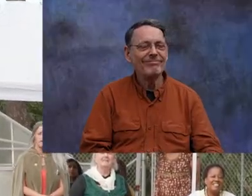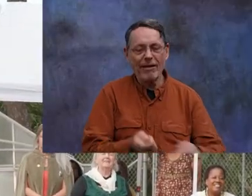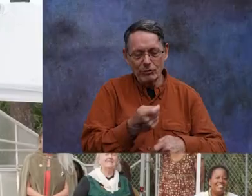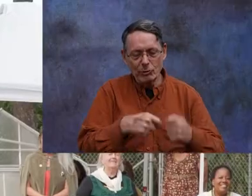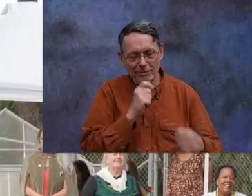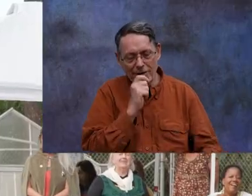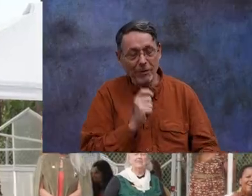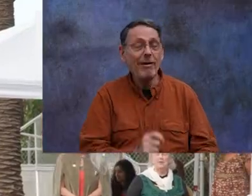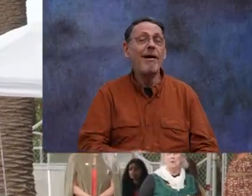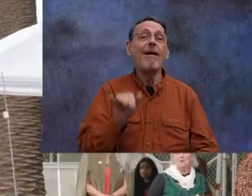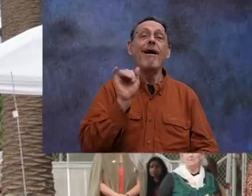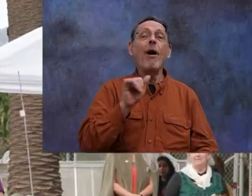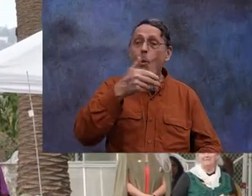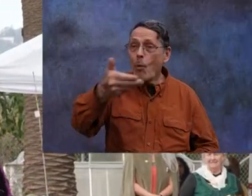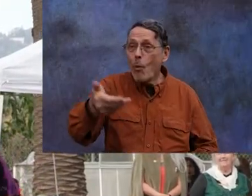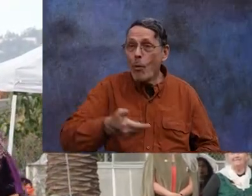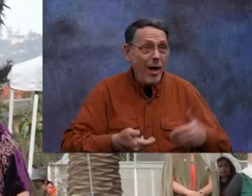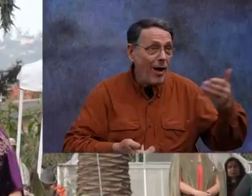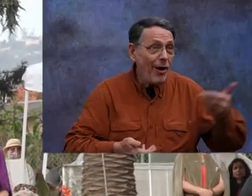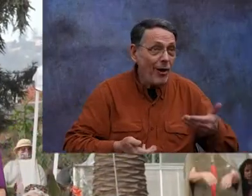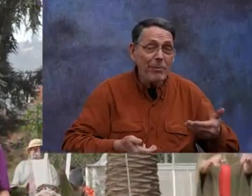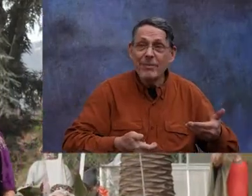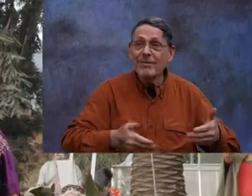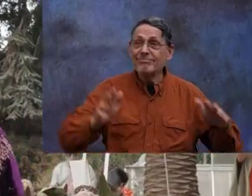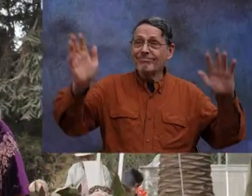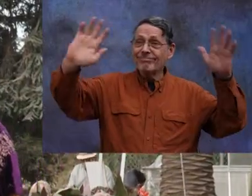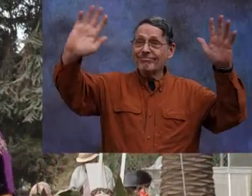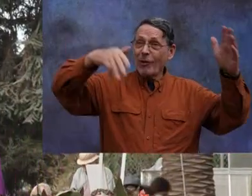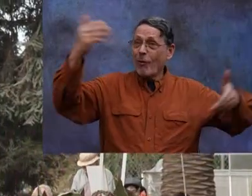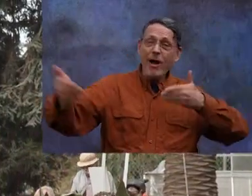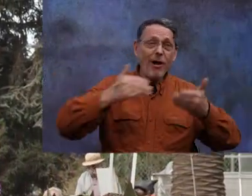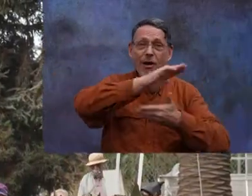retrograde yet. Aha! Welcome! Welcome, welcome, one and all!